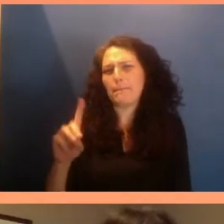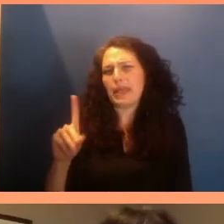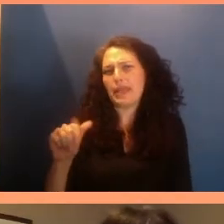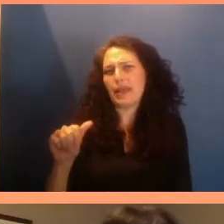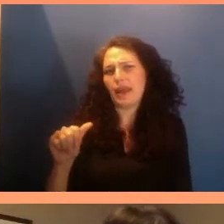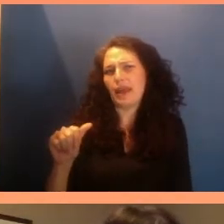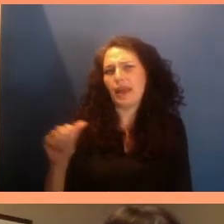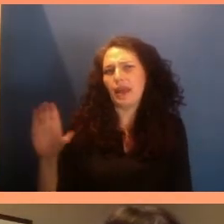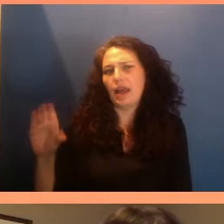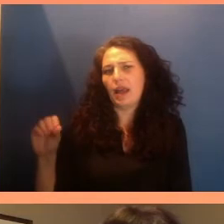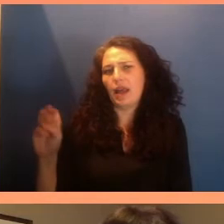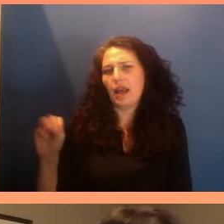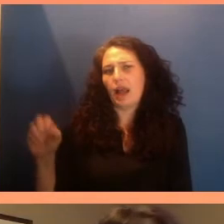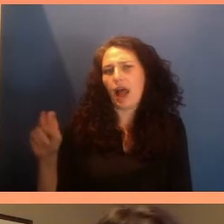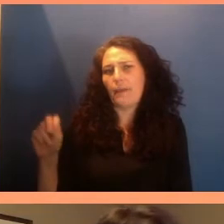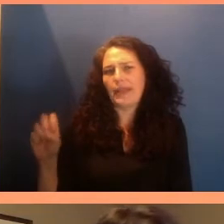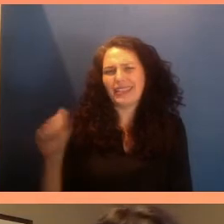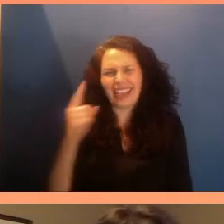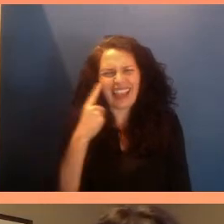have